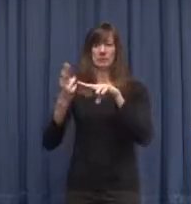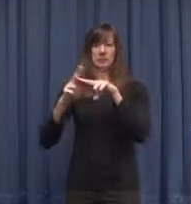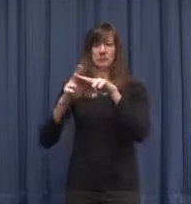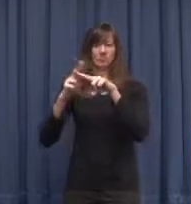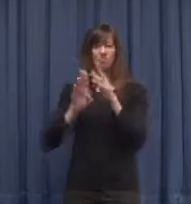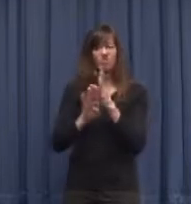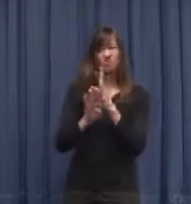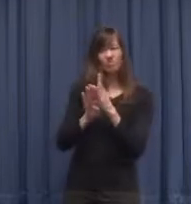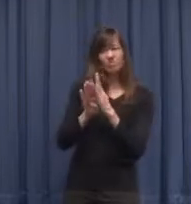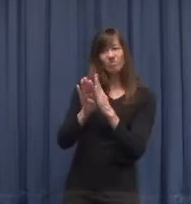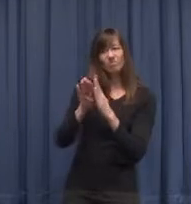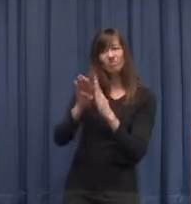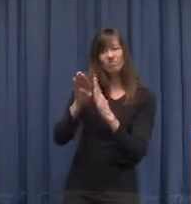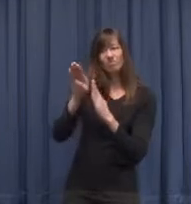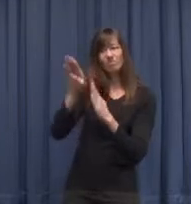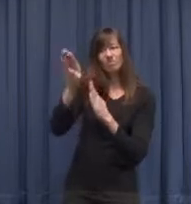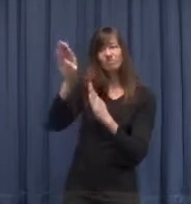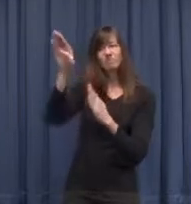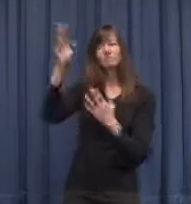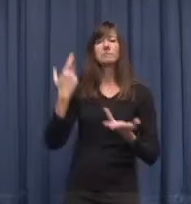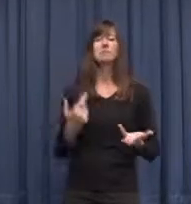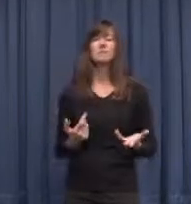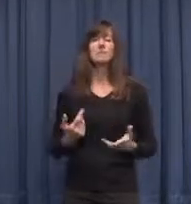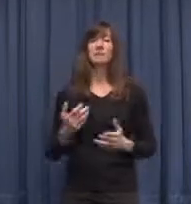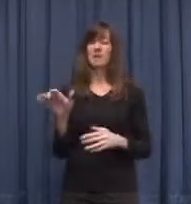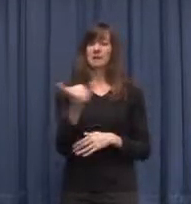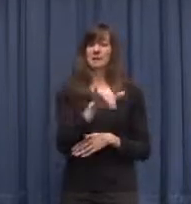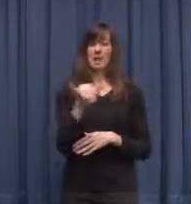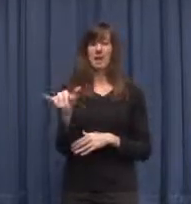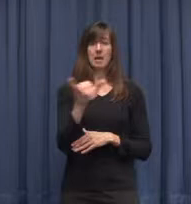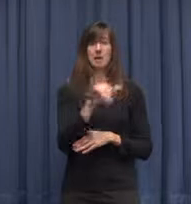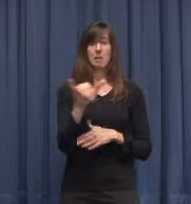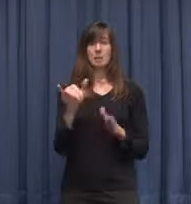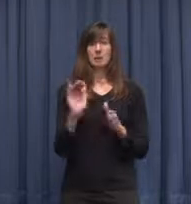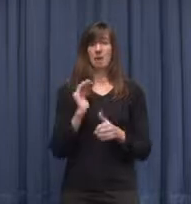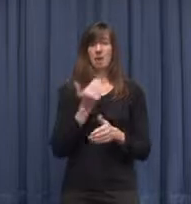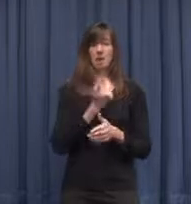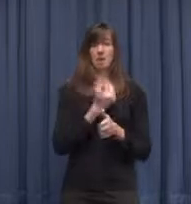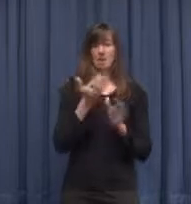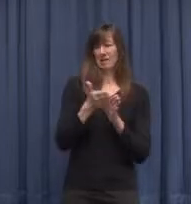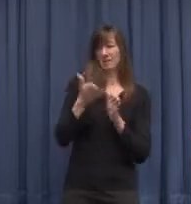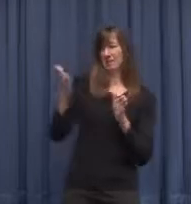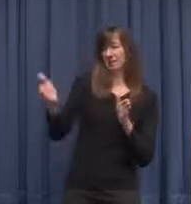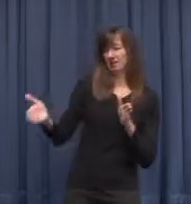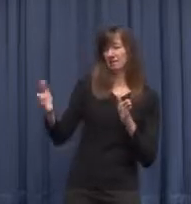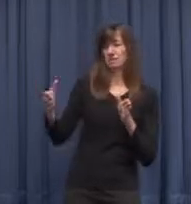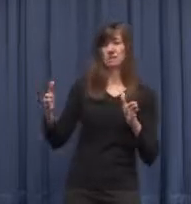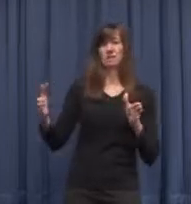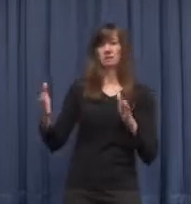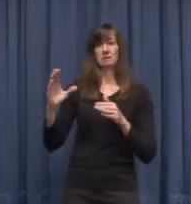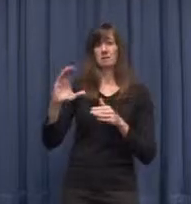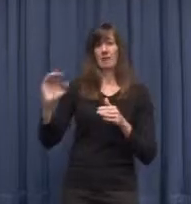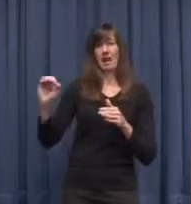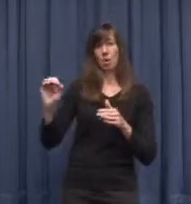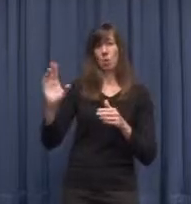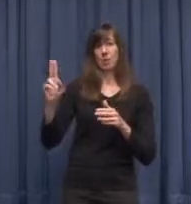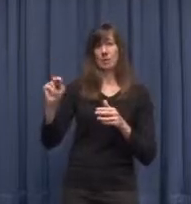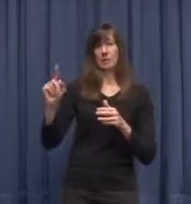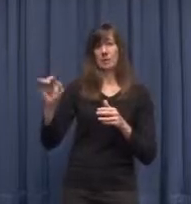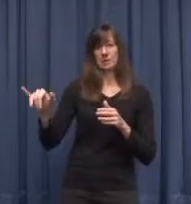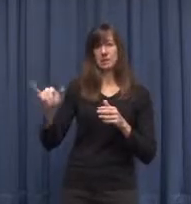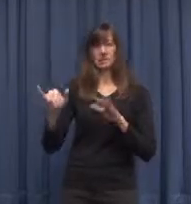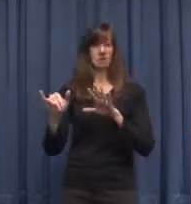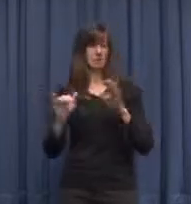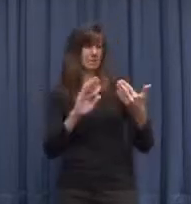category where, like many of our neighboring counties and towns, we approach reaching that state-designated level of the